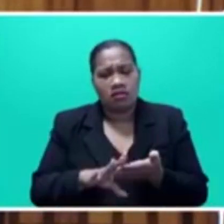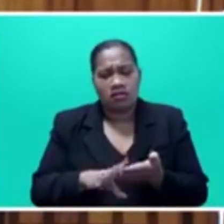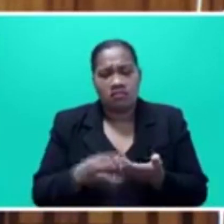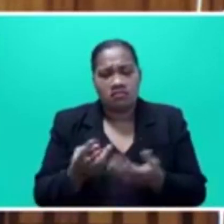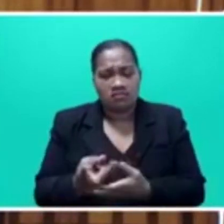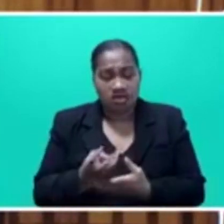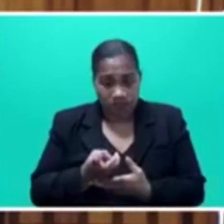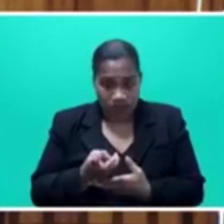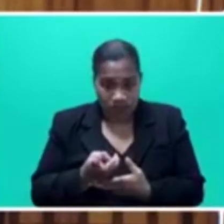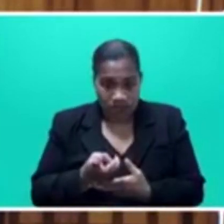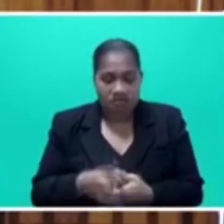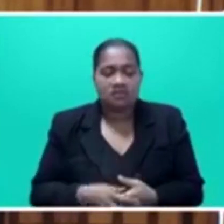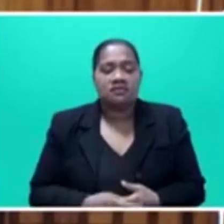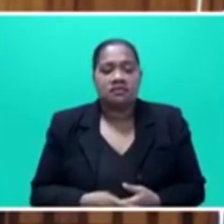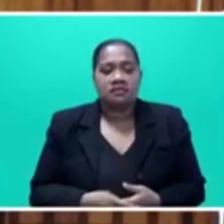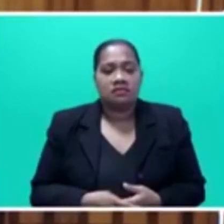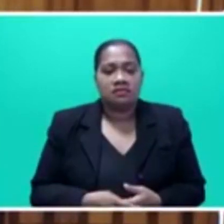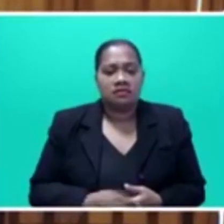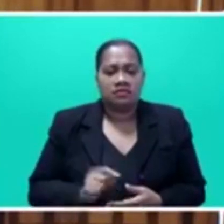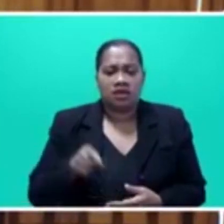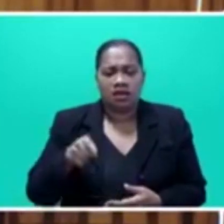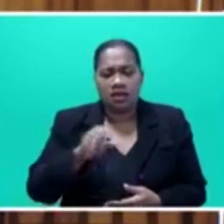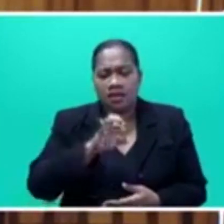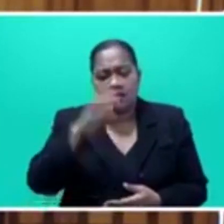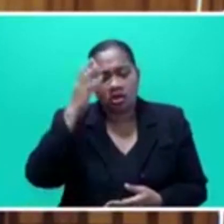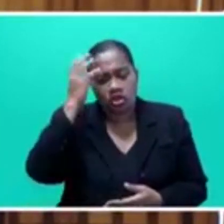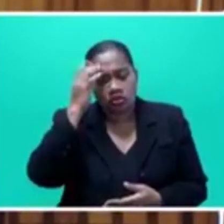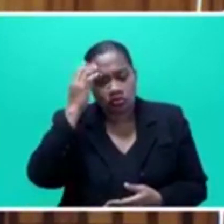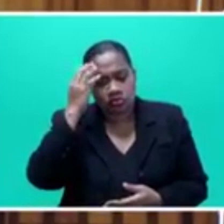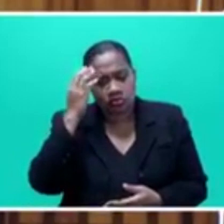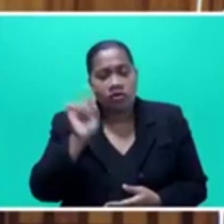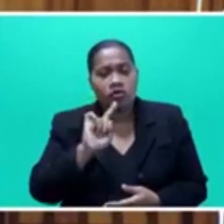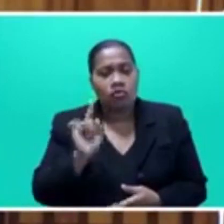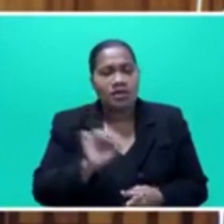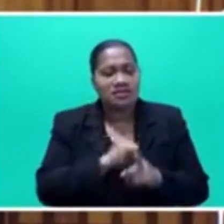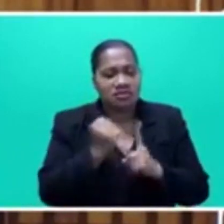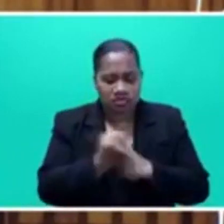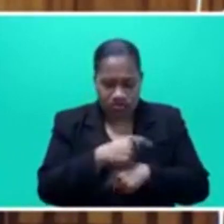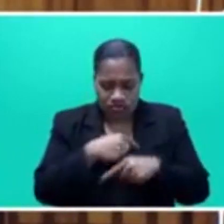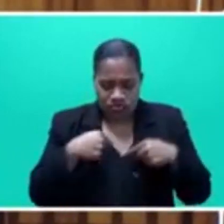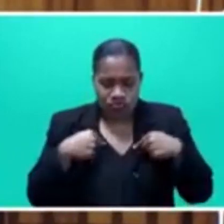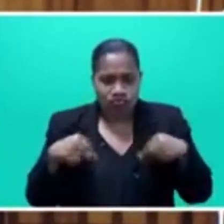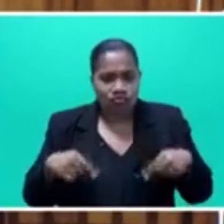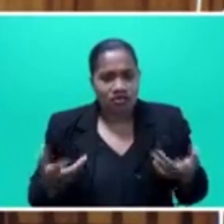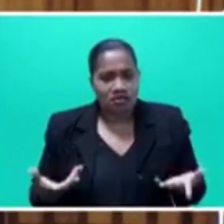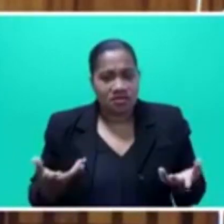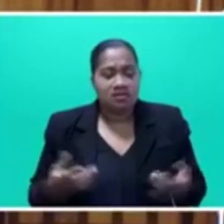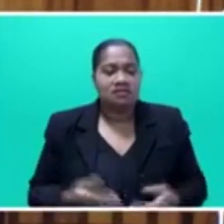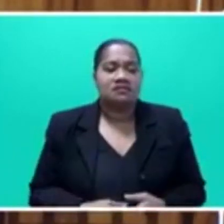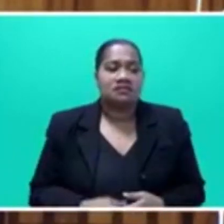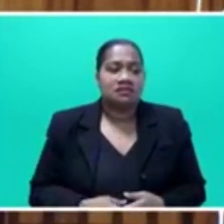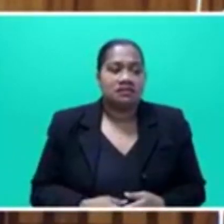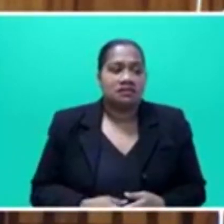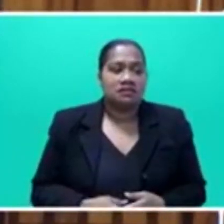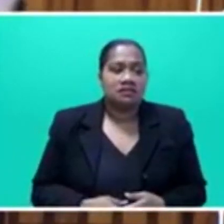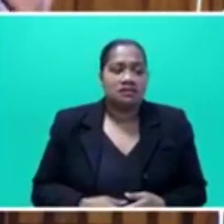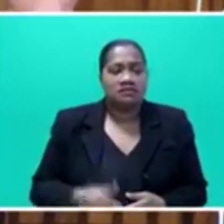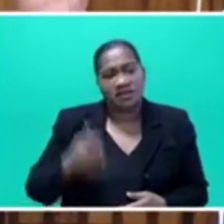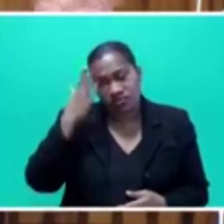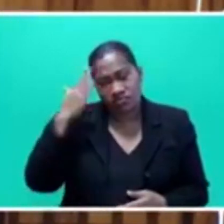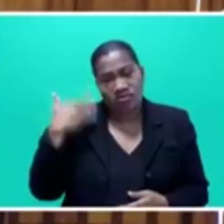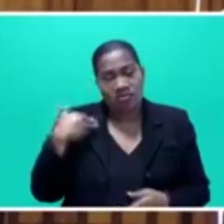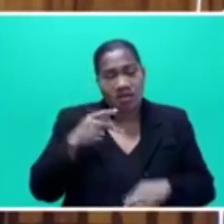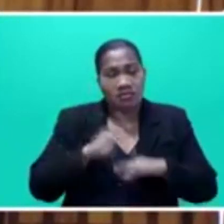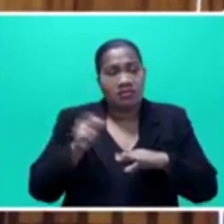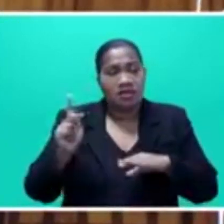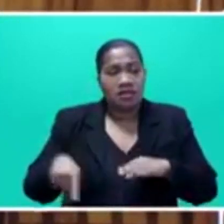sir. Obviously, they are not considering what situation we are in. If I could remind Parliament, Mr. Speaker, sir, it